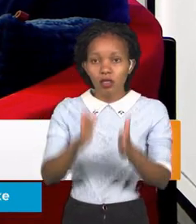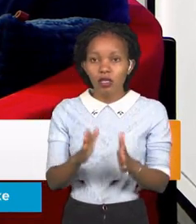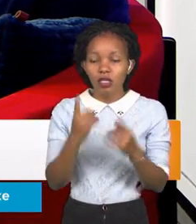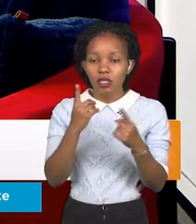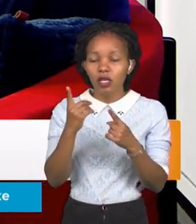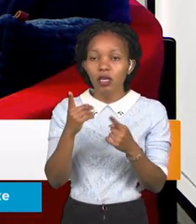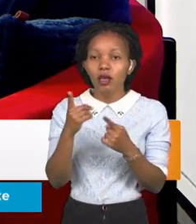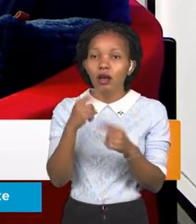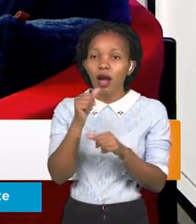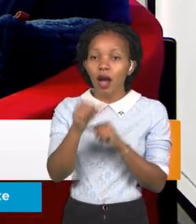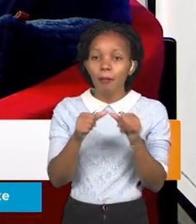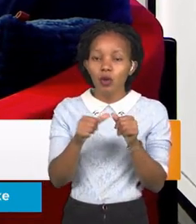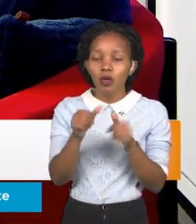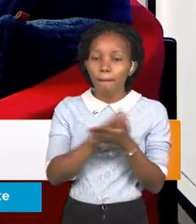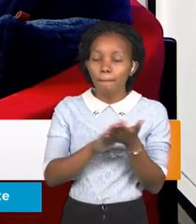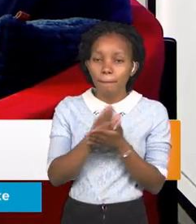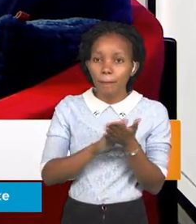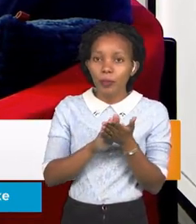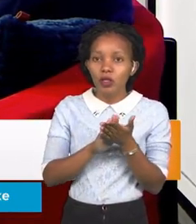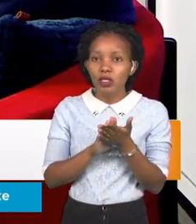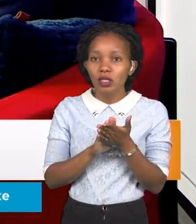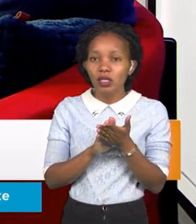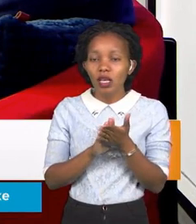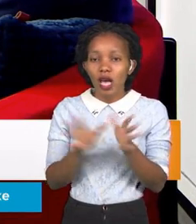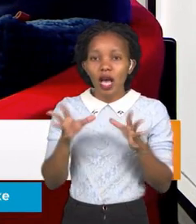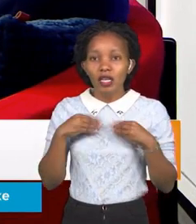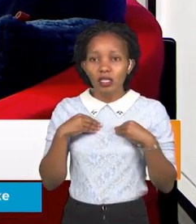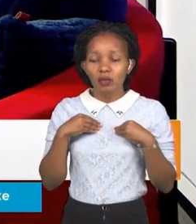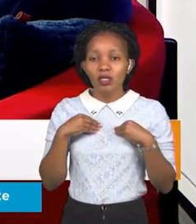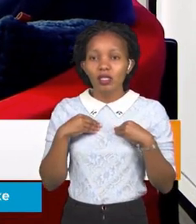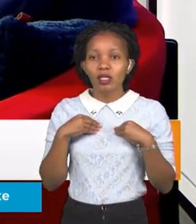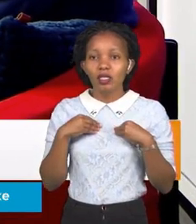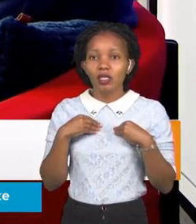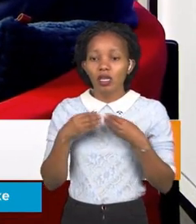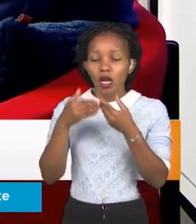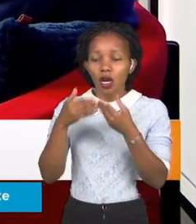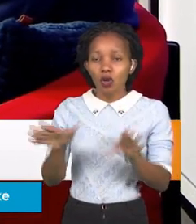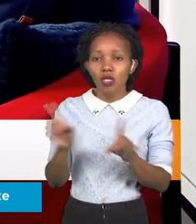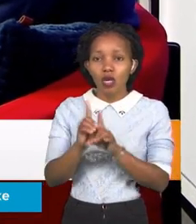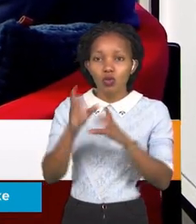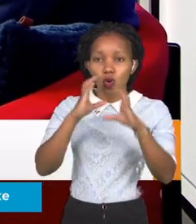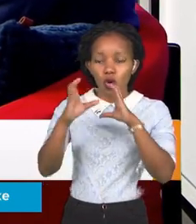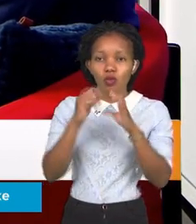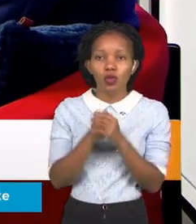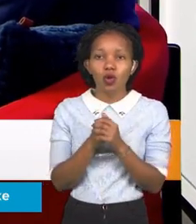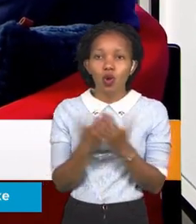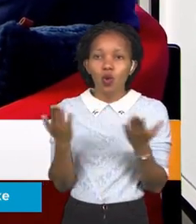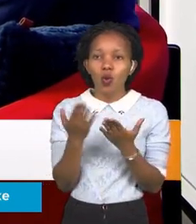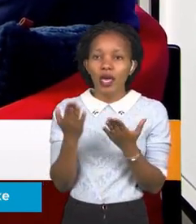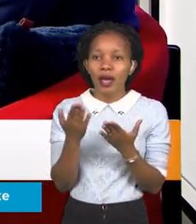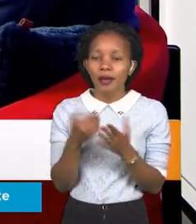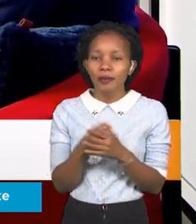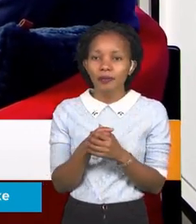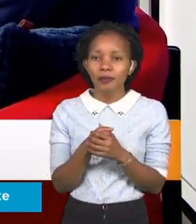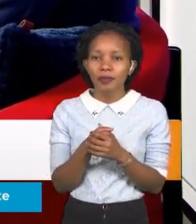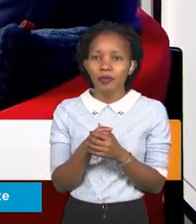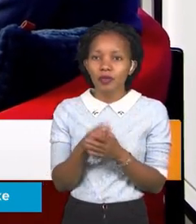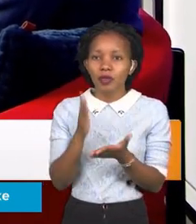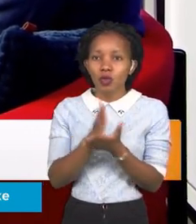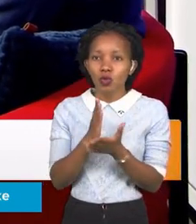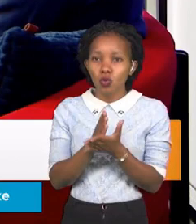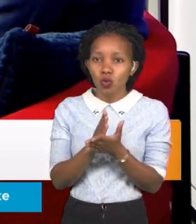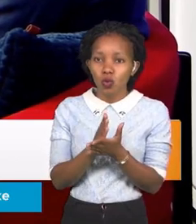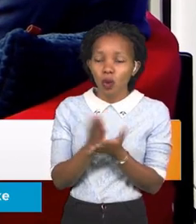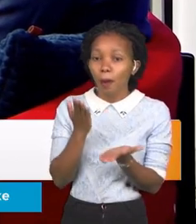the basis of mm-hmm. taking losses yeah. is concerned. Mm-hmm. And communication is sure. what he brought up. Where even though you have